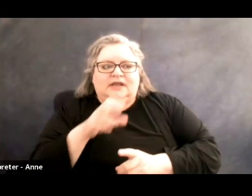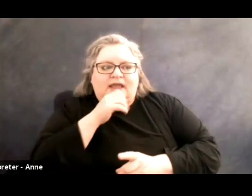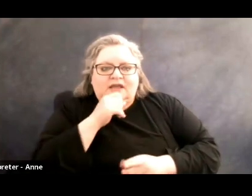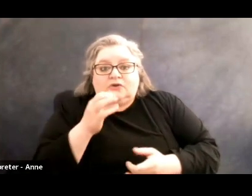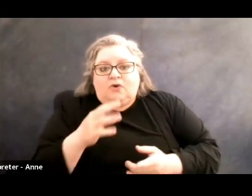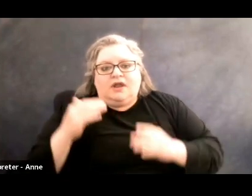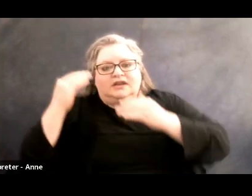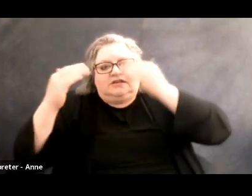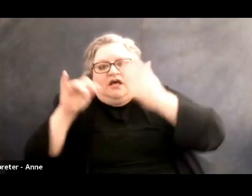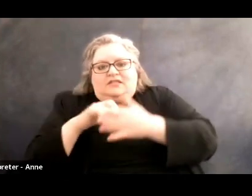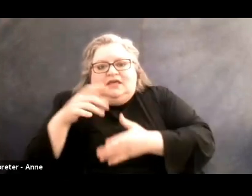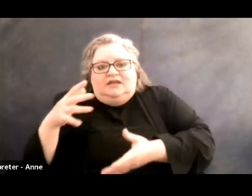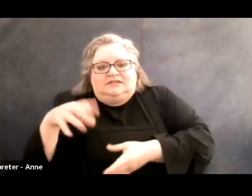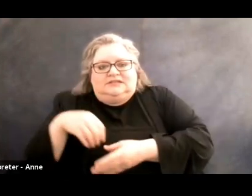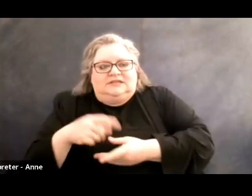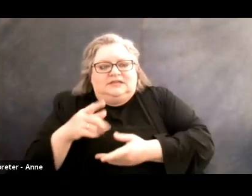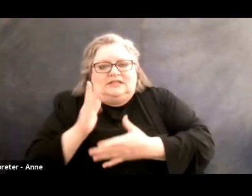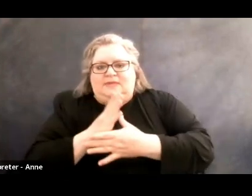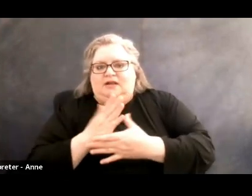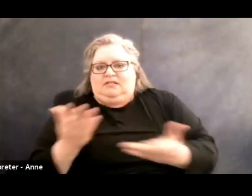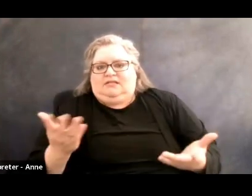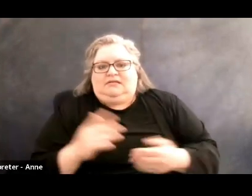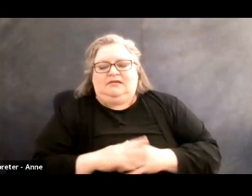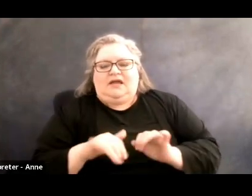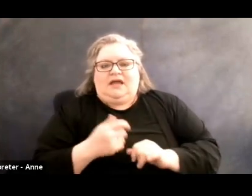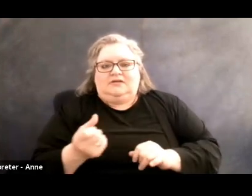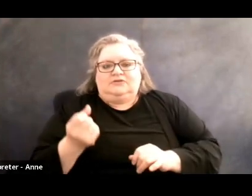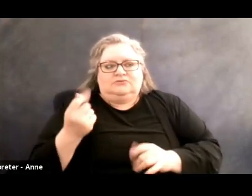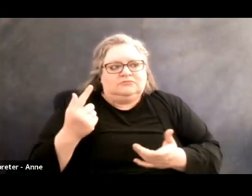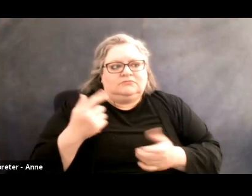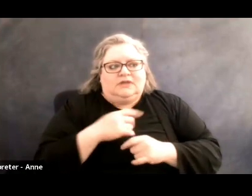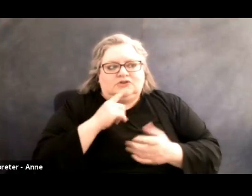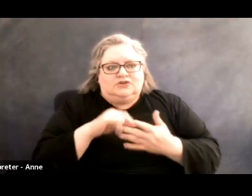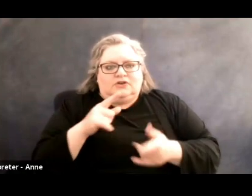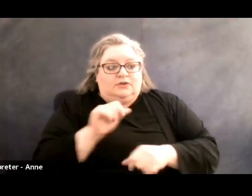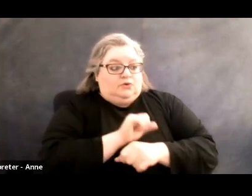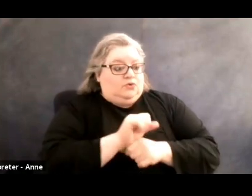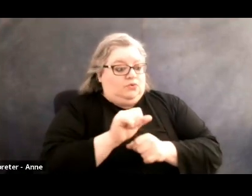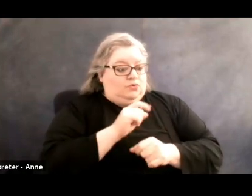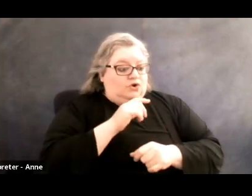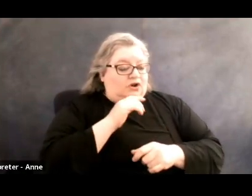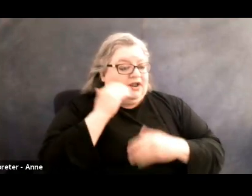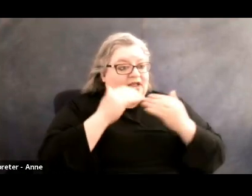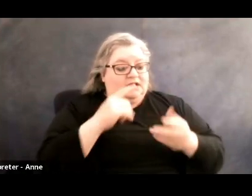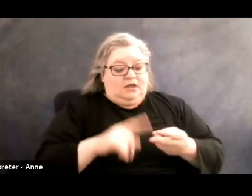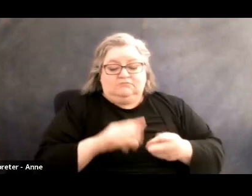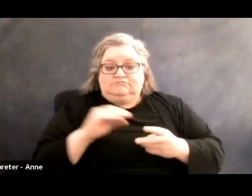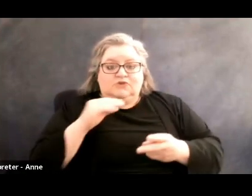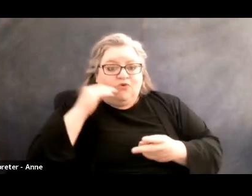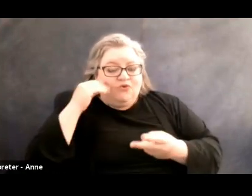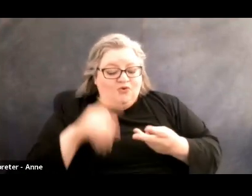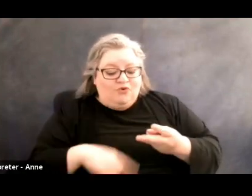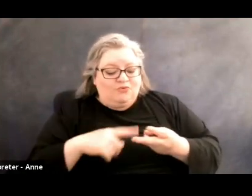you have adult that's in the middle age? How do you make sure, whether you're a working adult, you're a homeless adult, or whether you, no matter